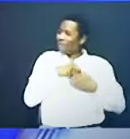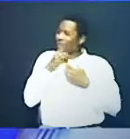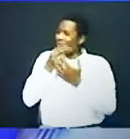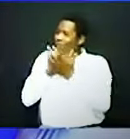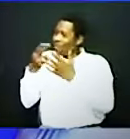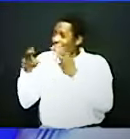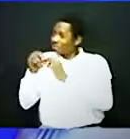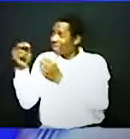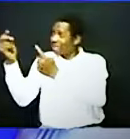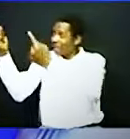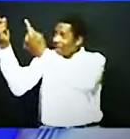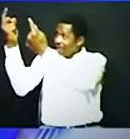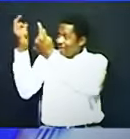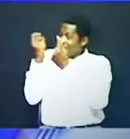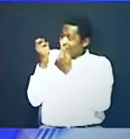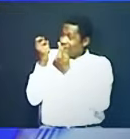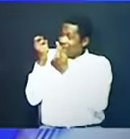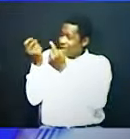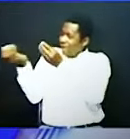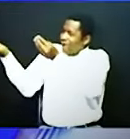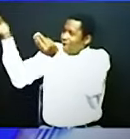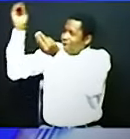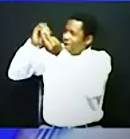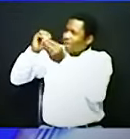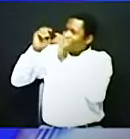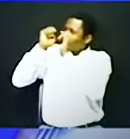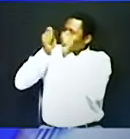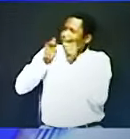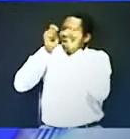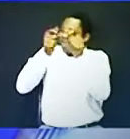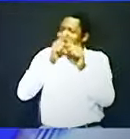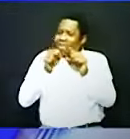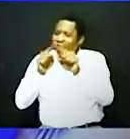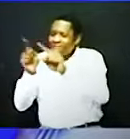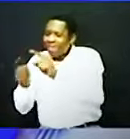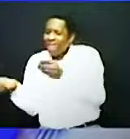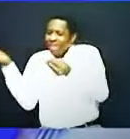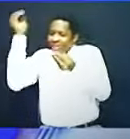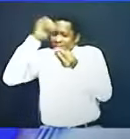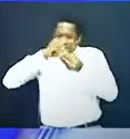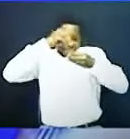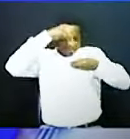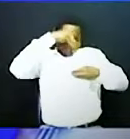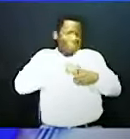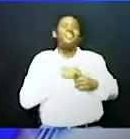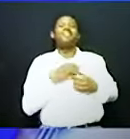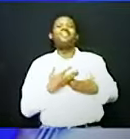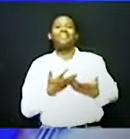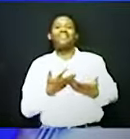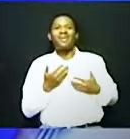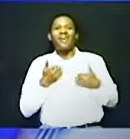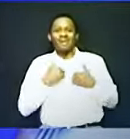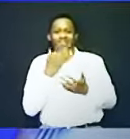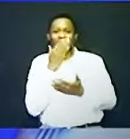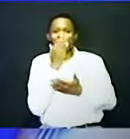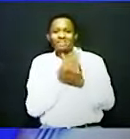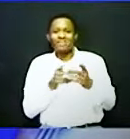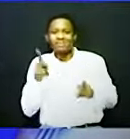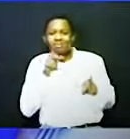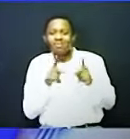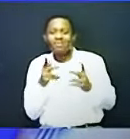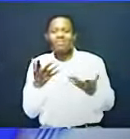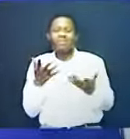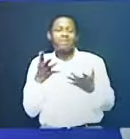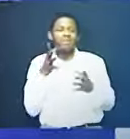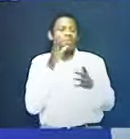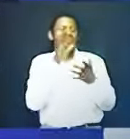gifts. You see, there are some people who believe that